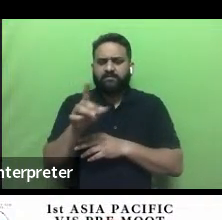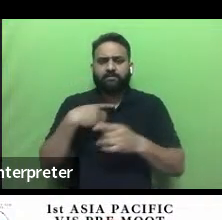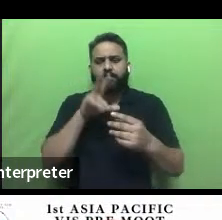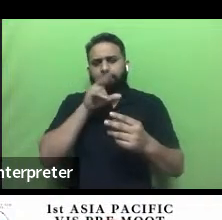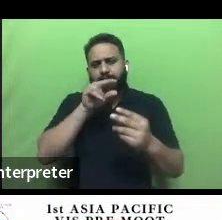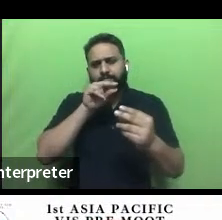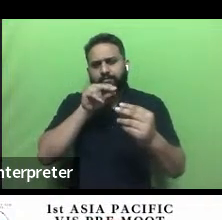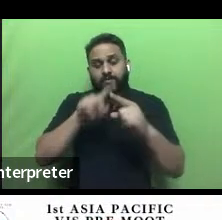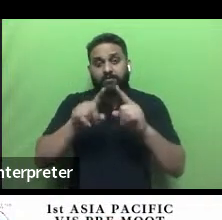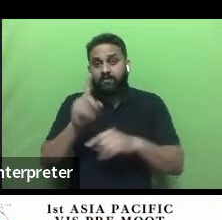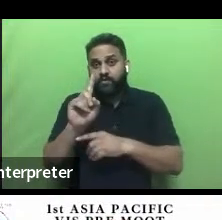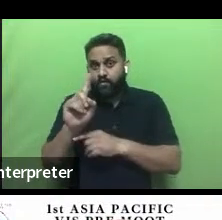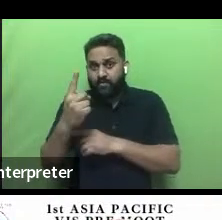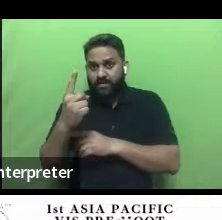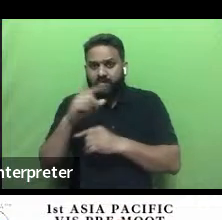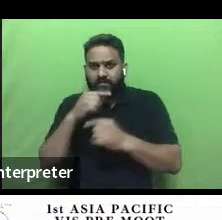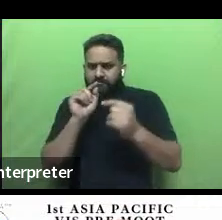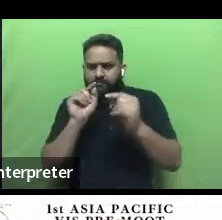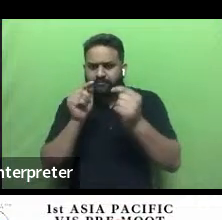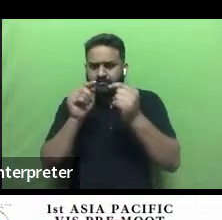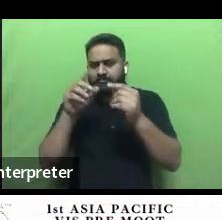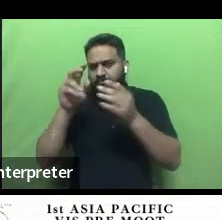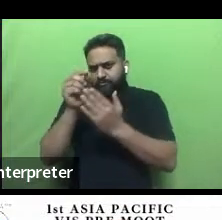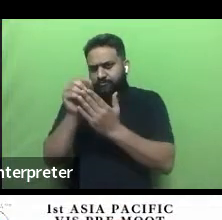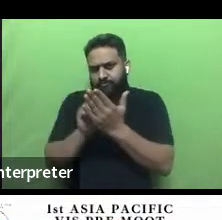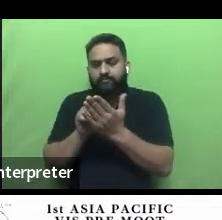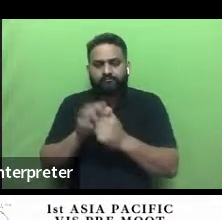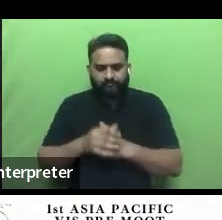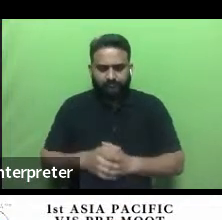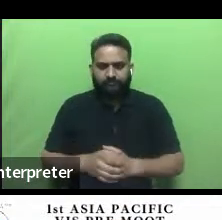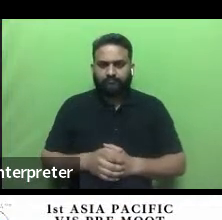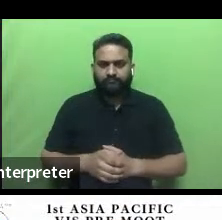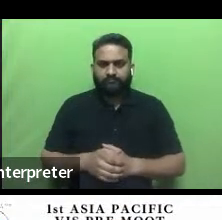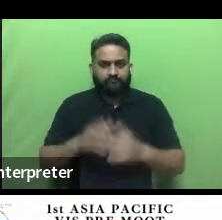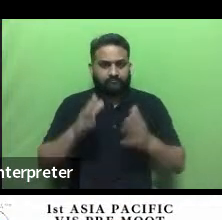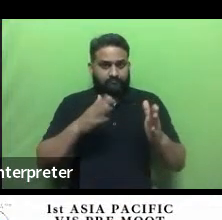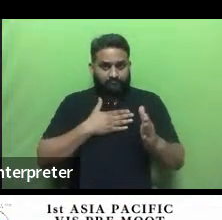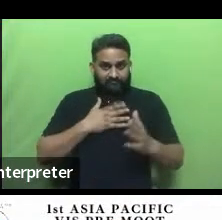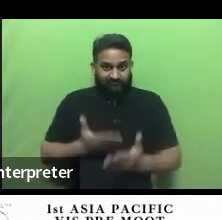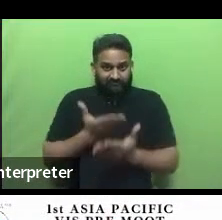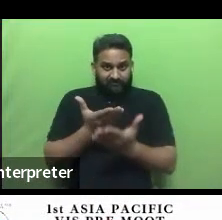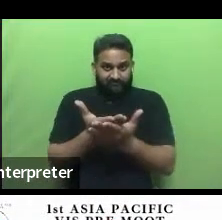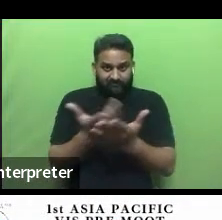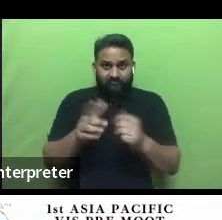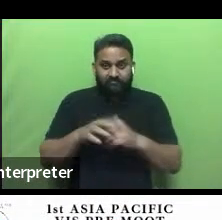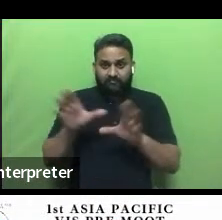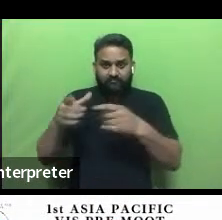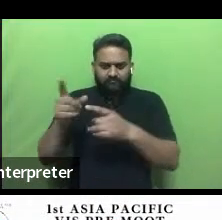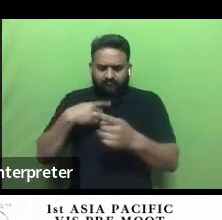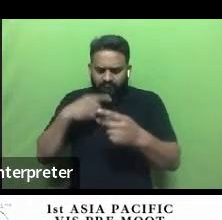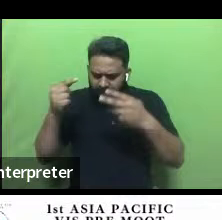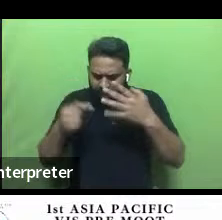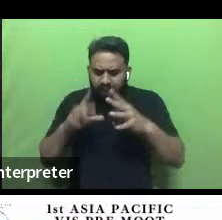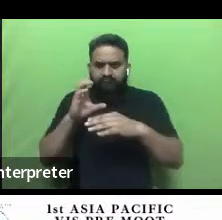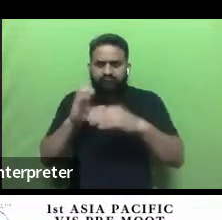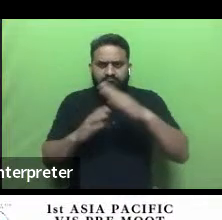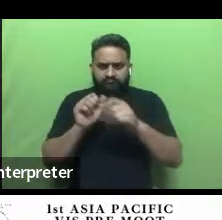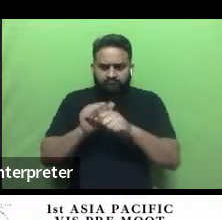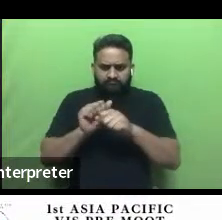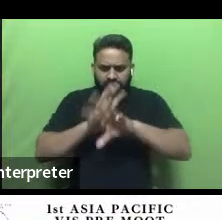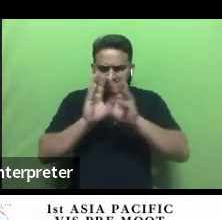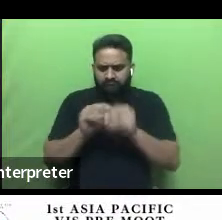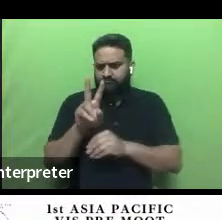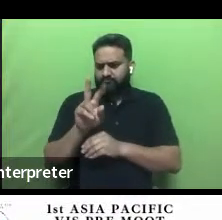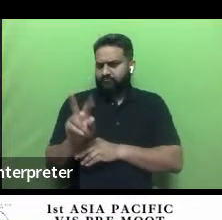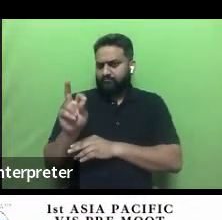for rebuttal and surrebuttal. It is our submission that the parties validly concluded a contract in 2020,